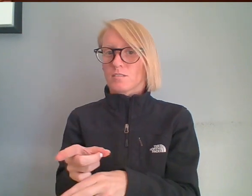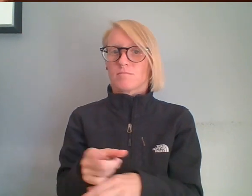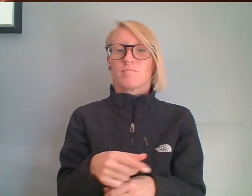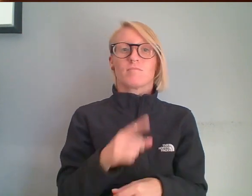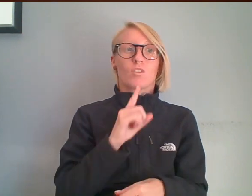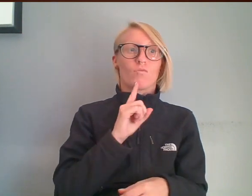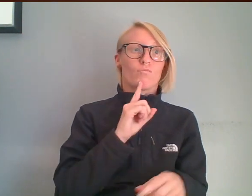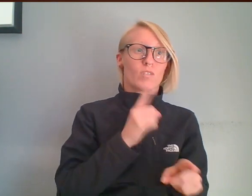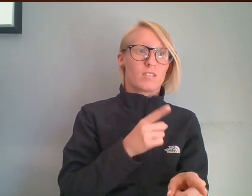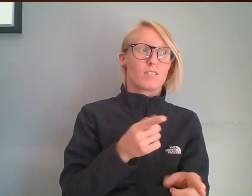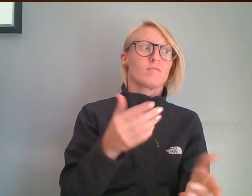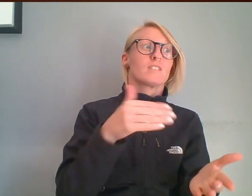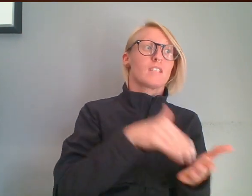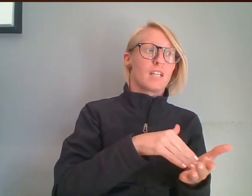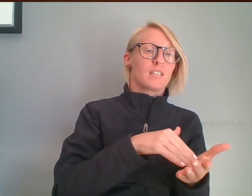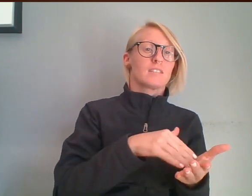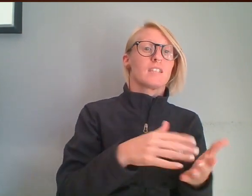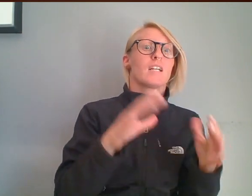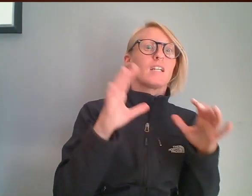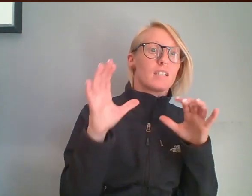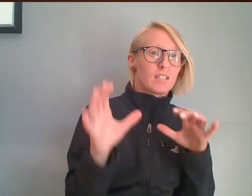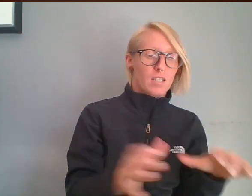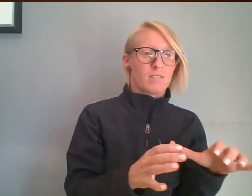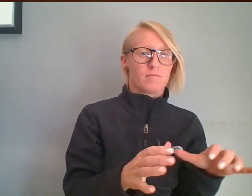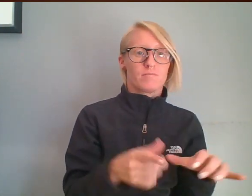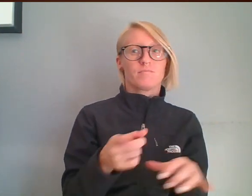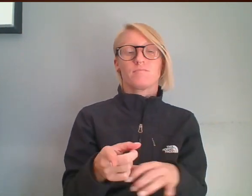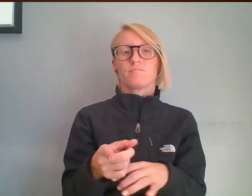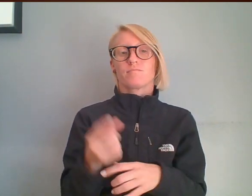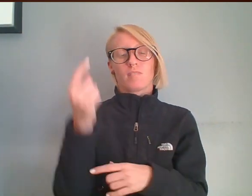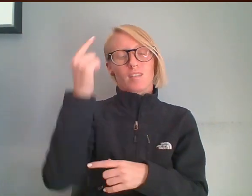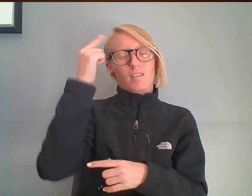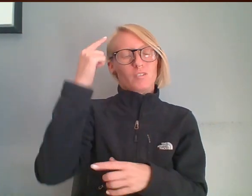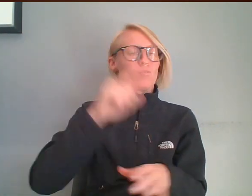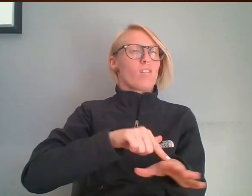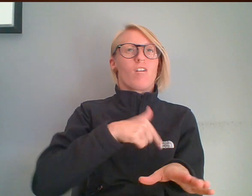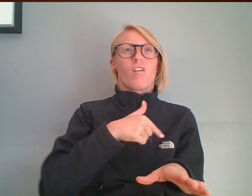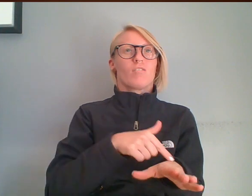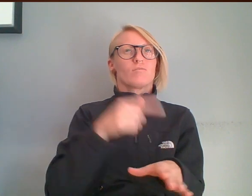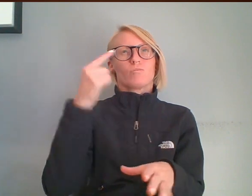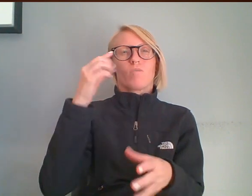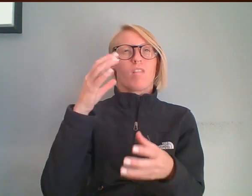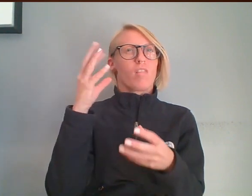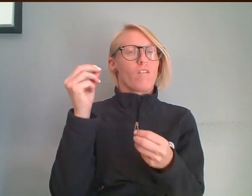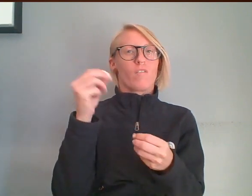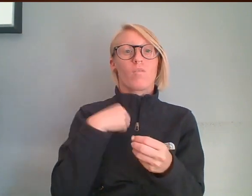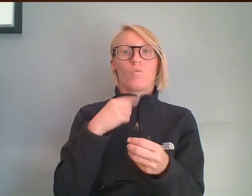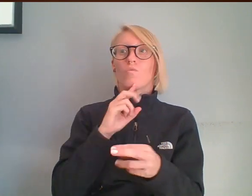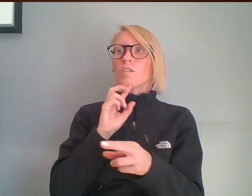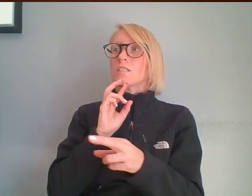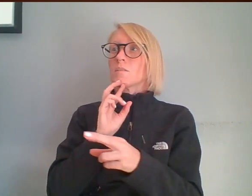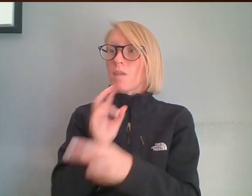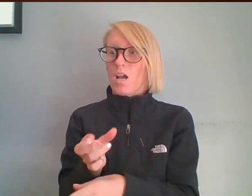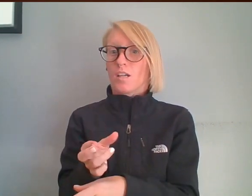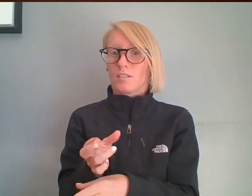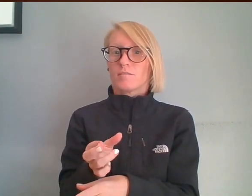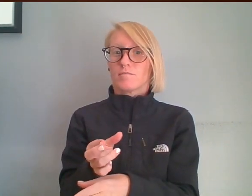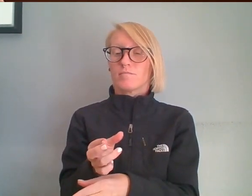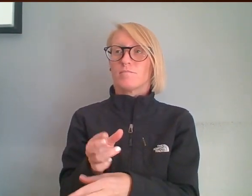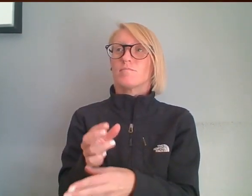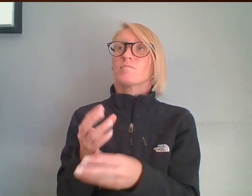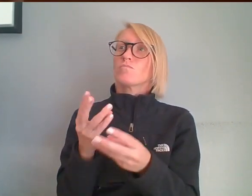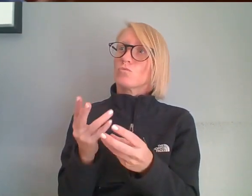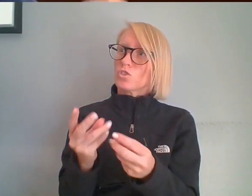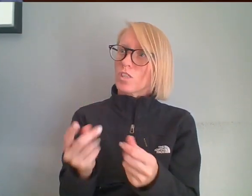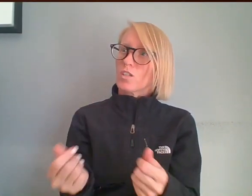again. You've thought it and now you're acting on it. That takes too long and it's too thoughtful. We want to respond in a way that's